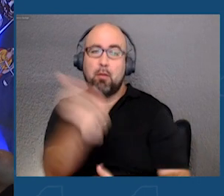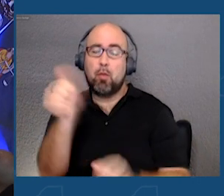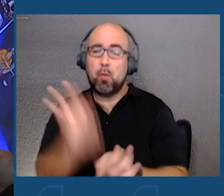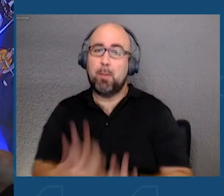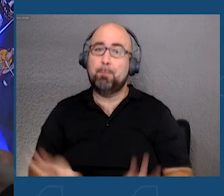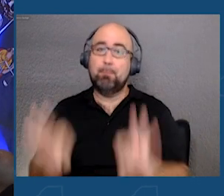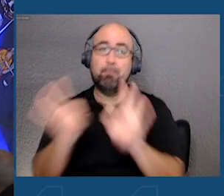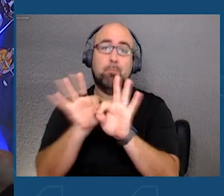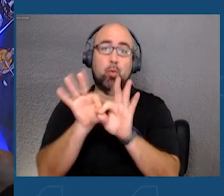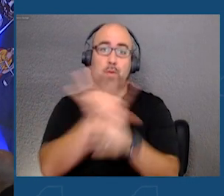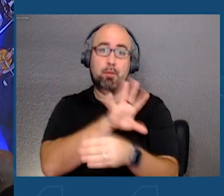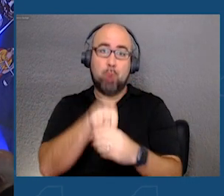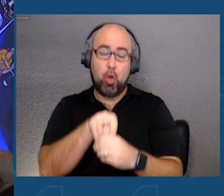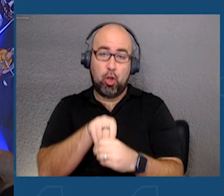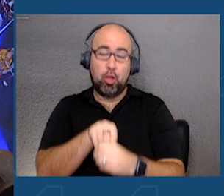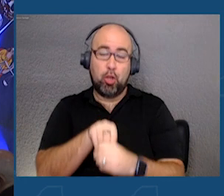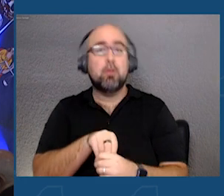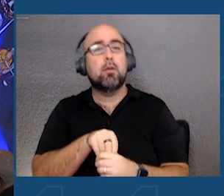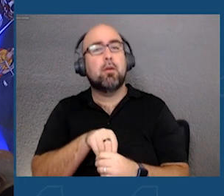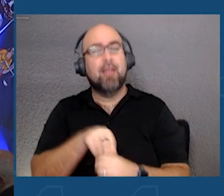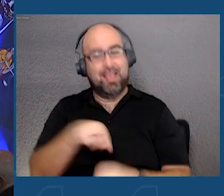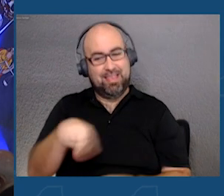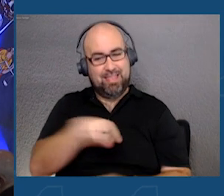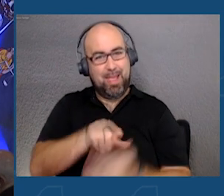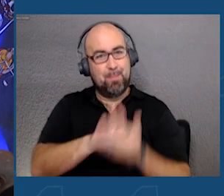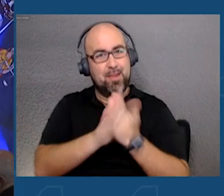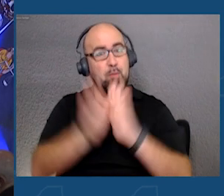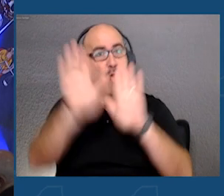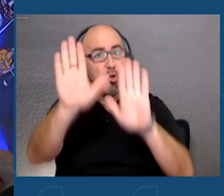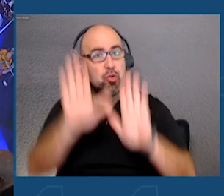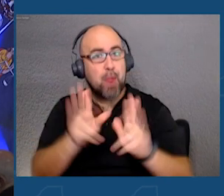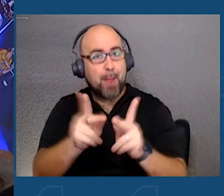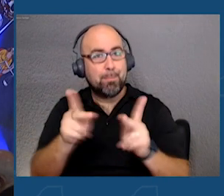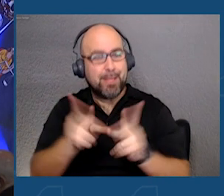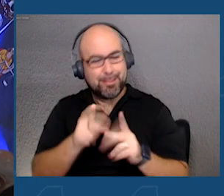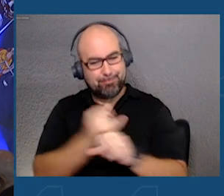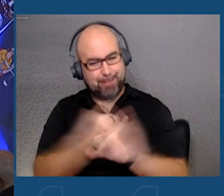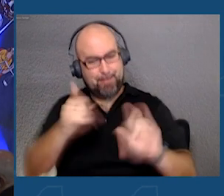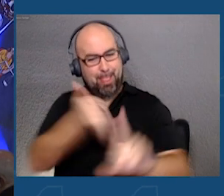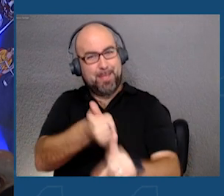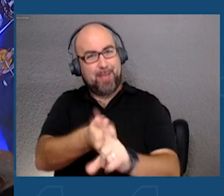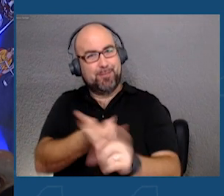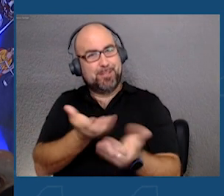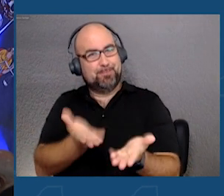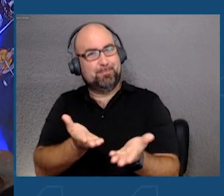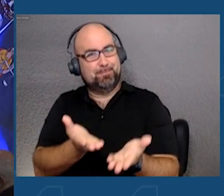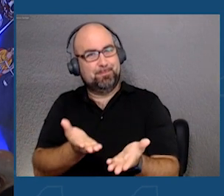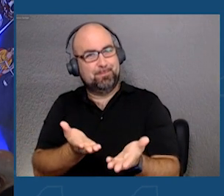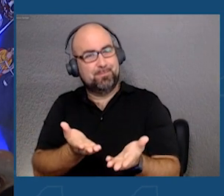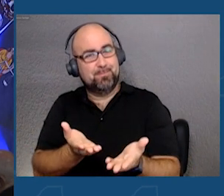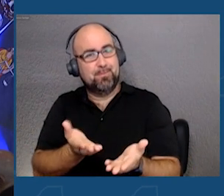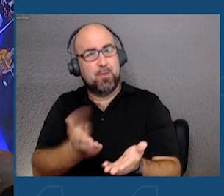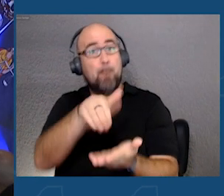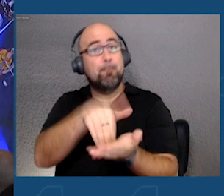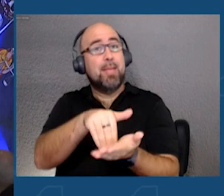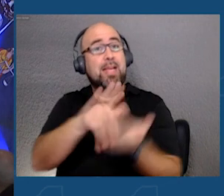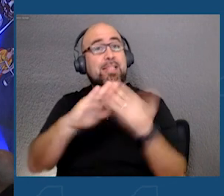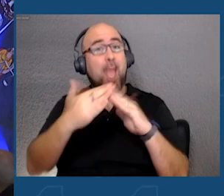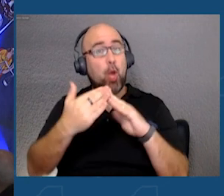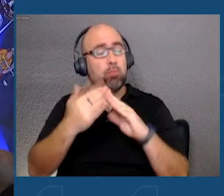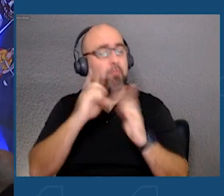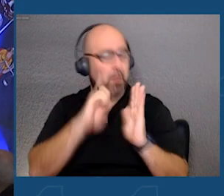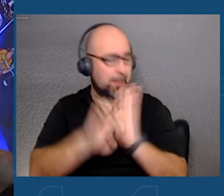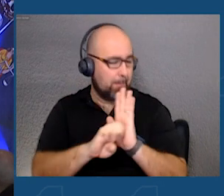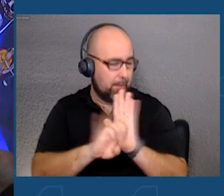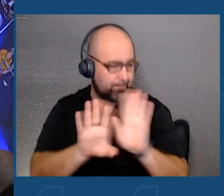them great places in and of themselves. So Midtown, for example, which is where we have